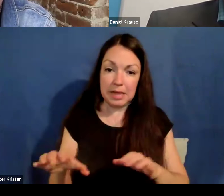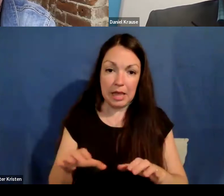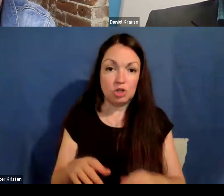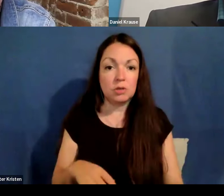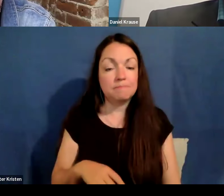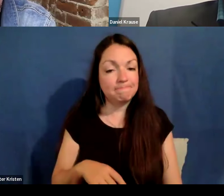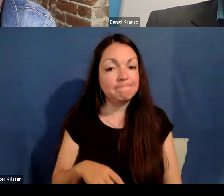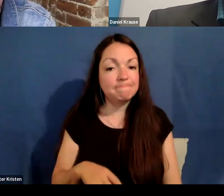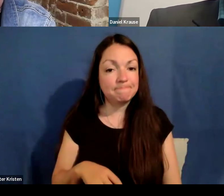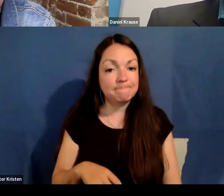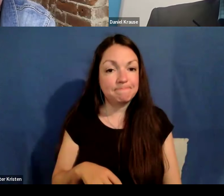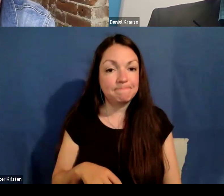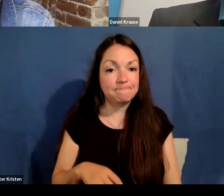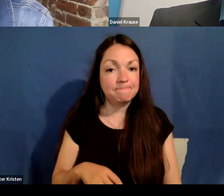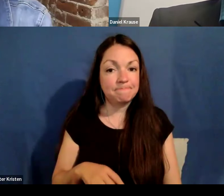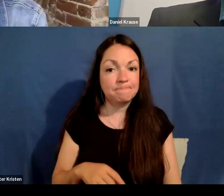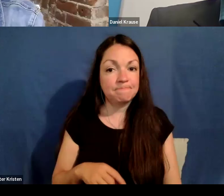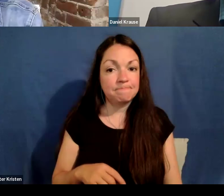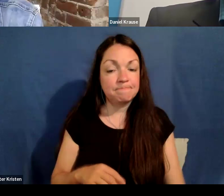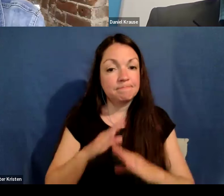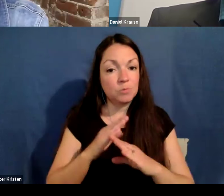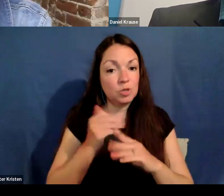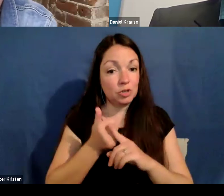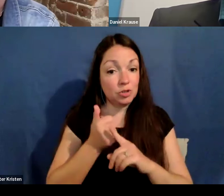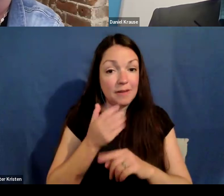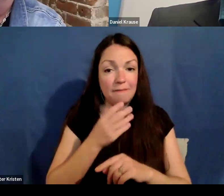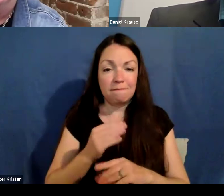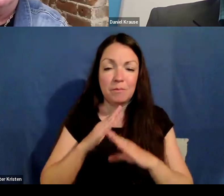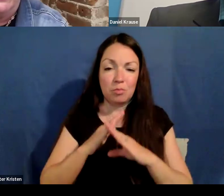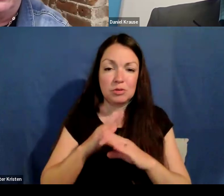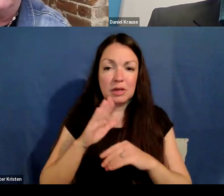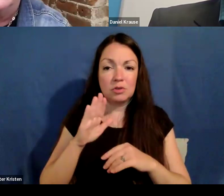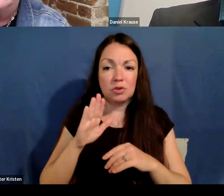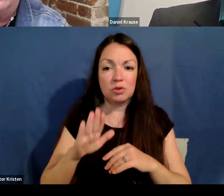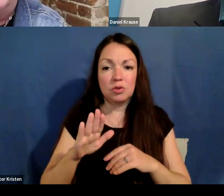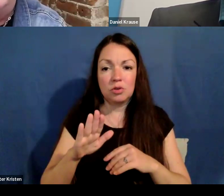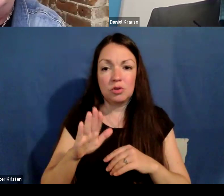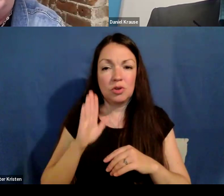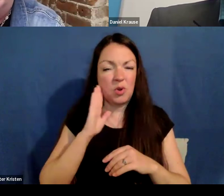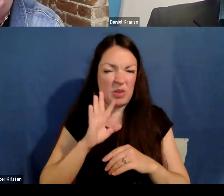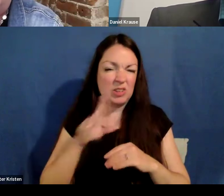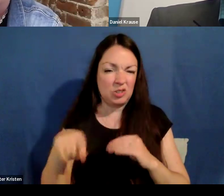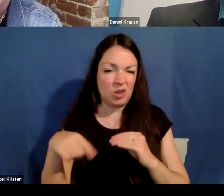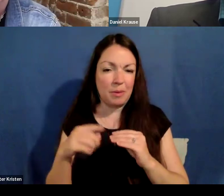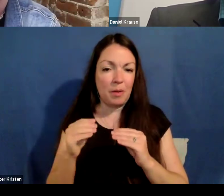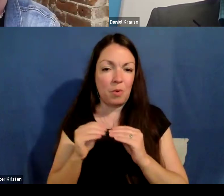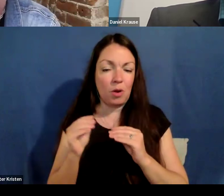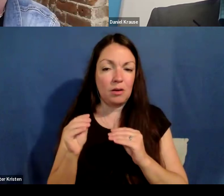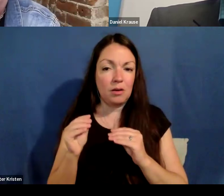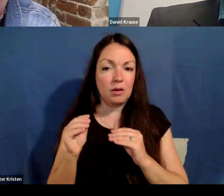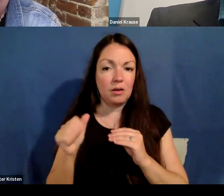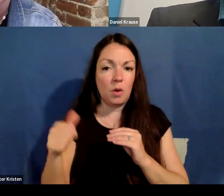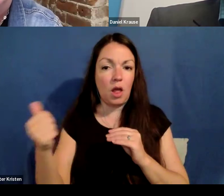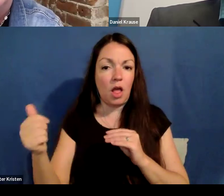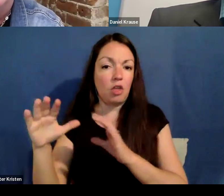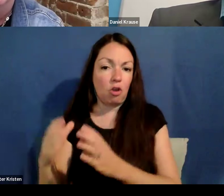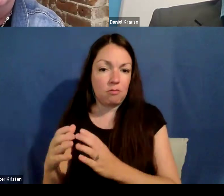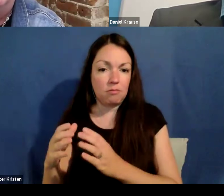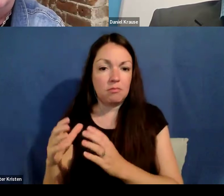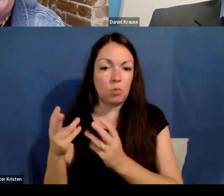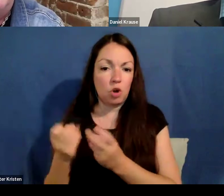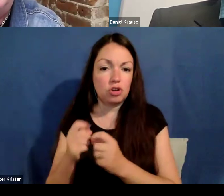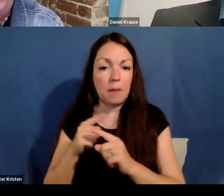protect. Protect yourself and protect your, they're going to talk about this, but what you're creating.